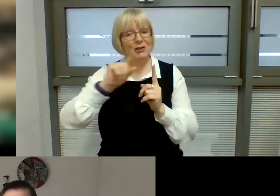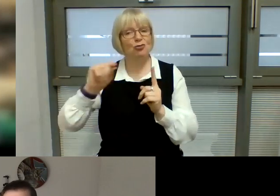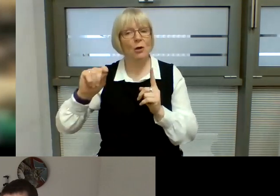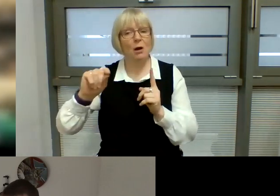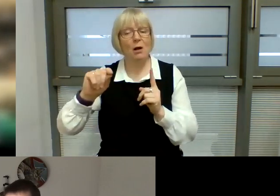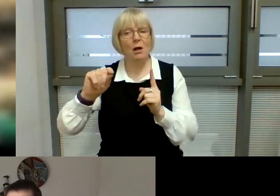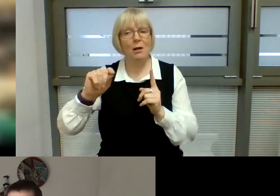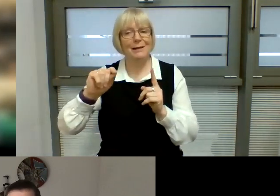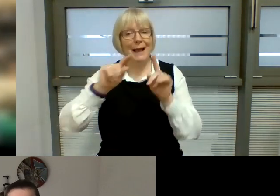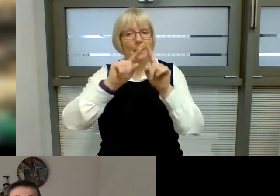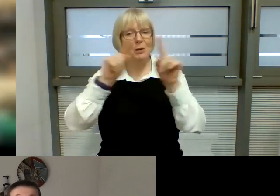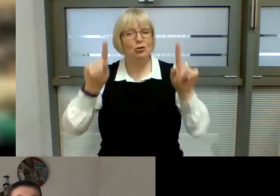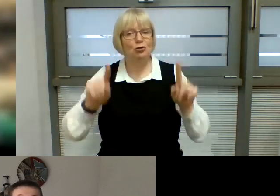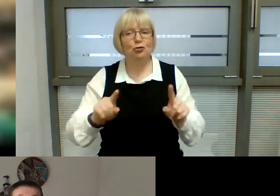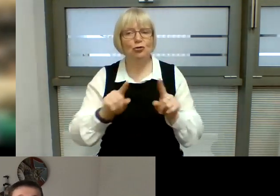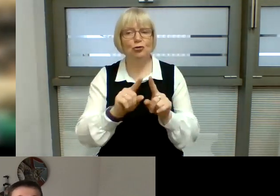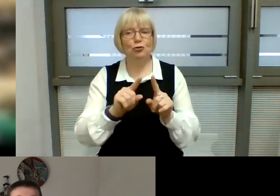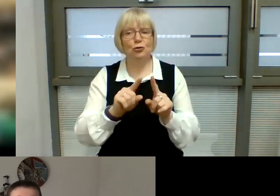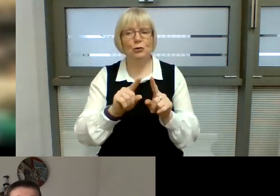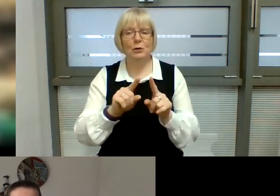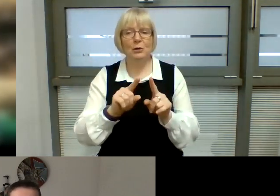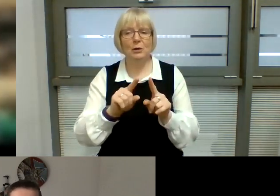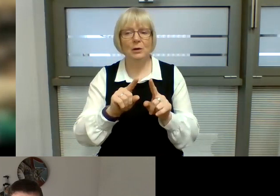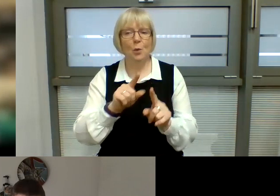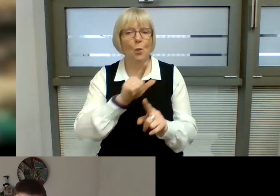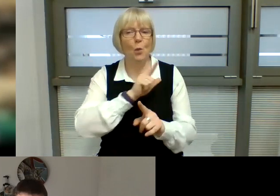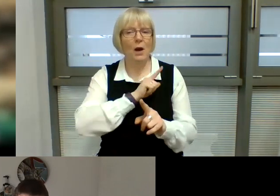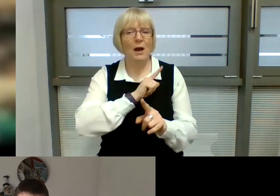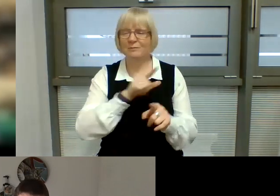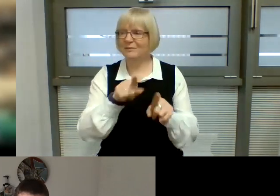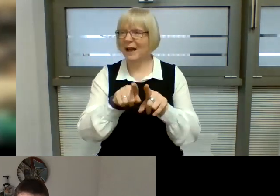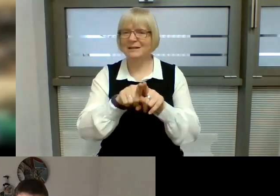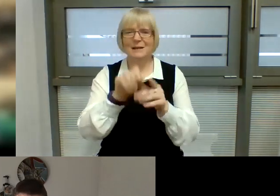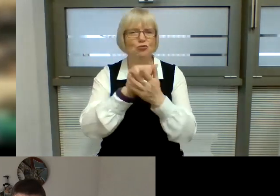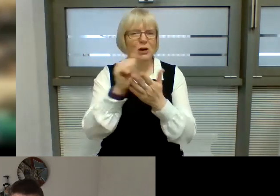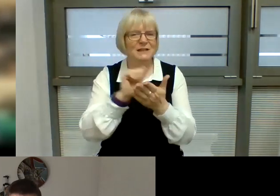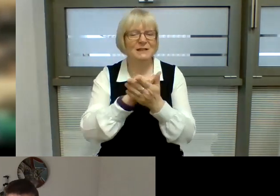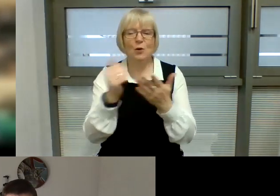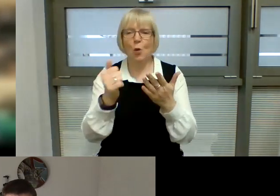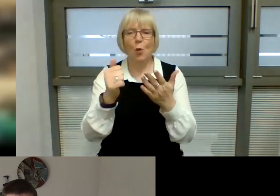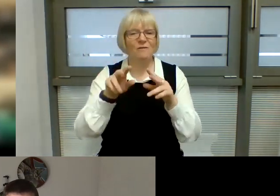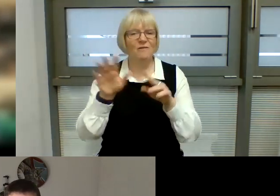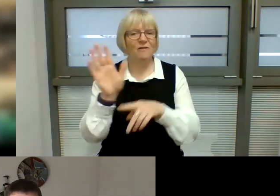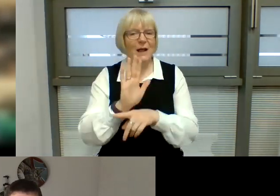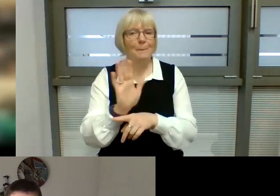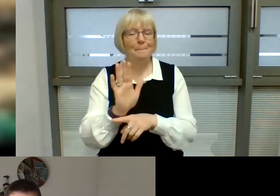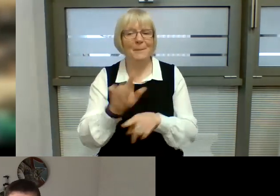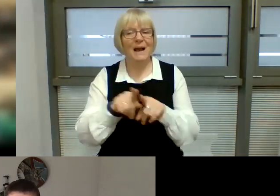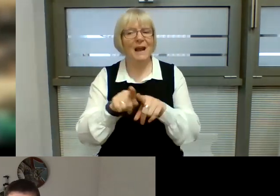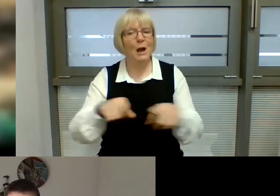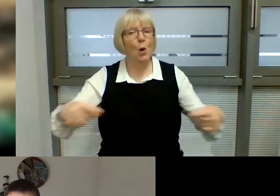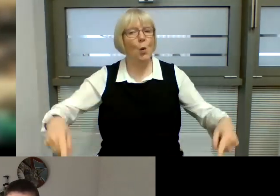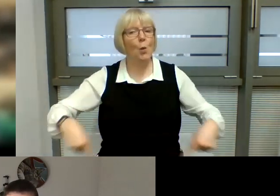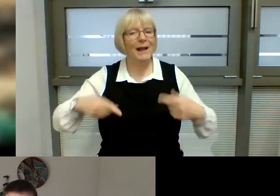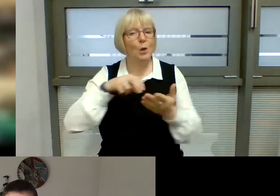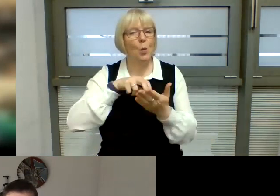like solely as a print, or as a film, like the Wheel Walk film that we've